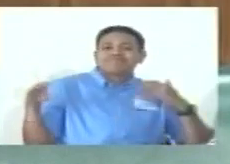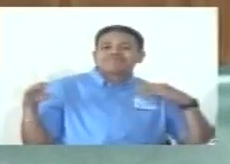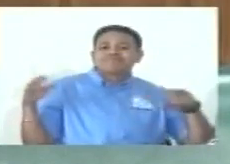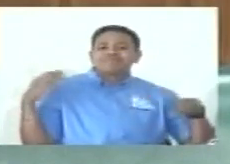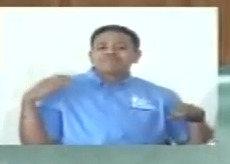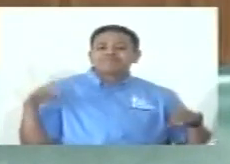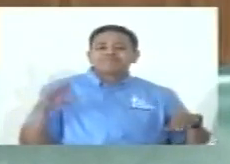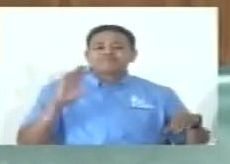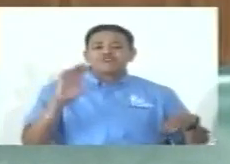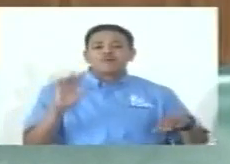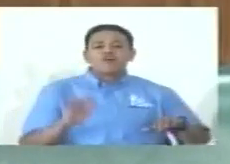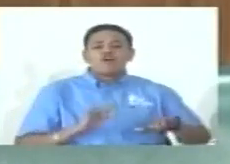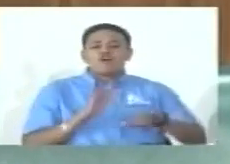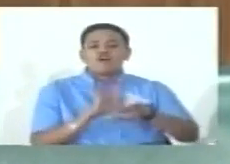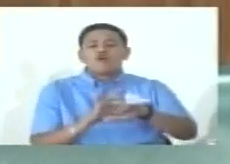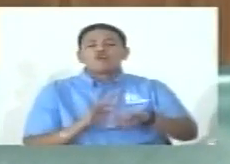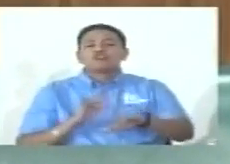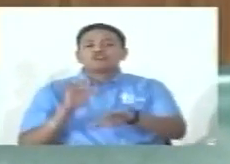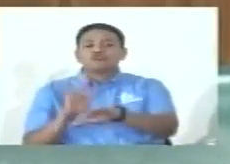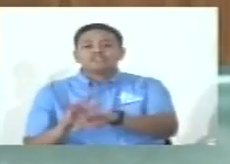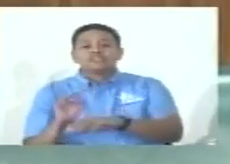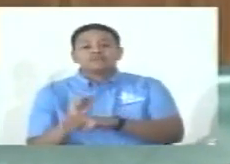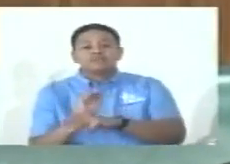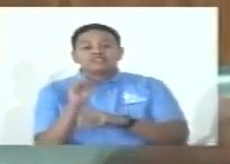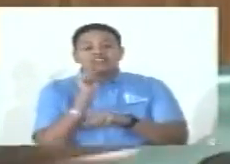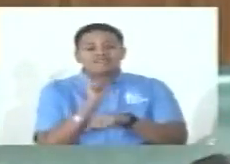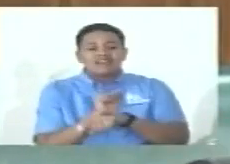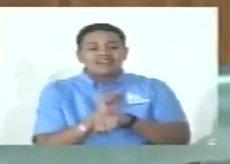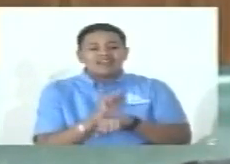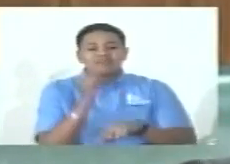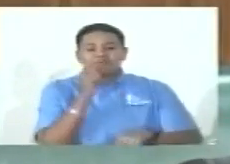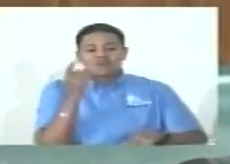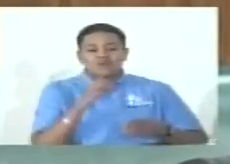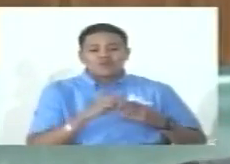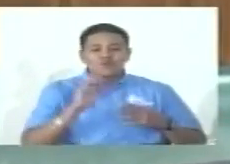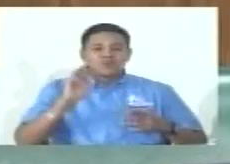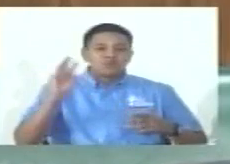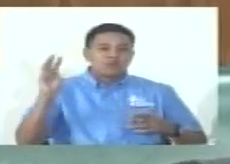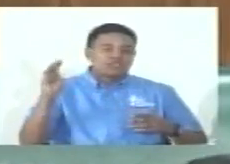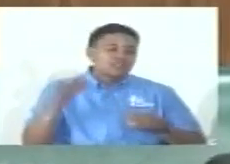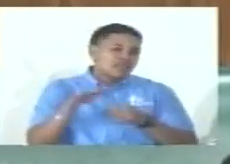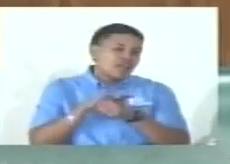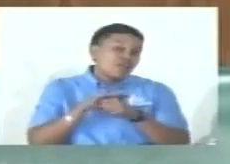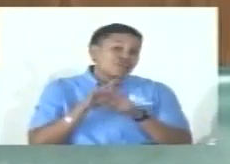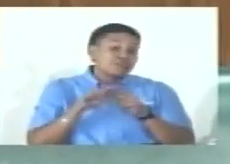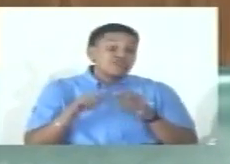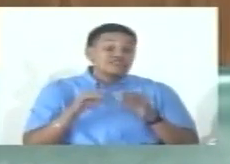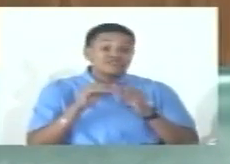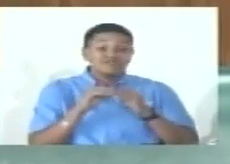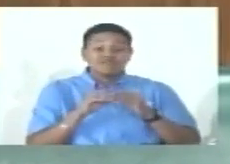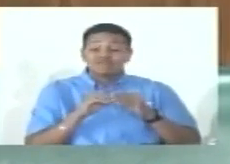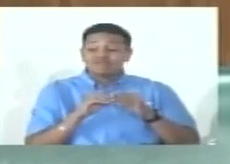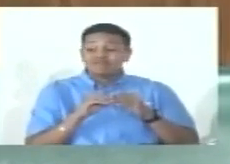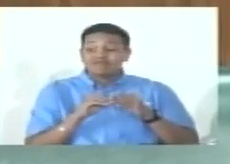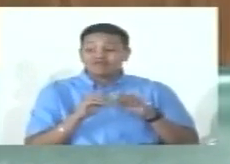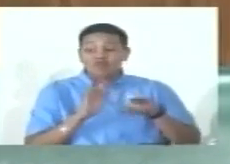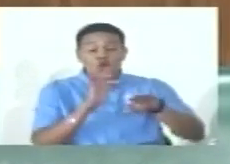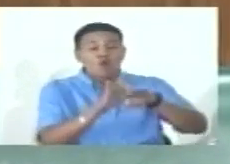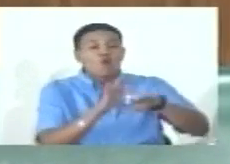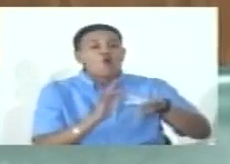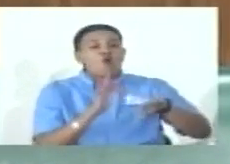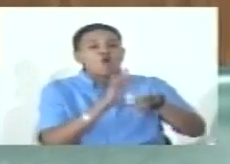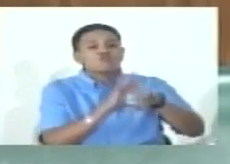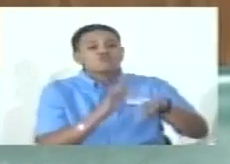her outreach, she took the Ministry of Labour, not just into Western Division, but she took it in an outreach. She got